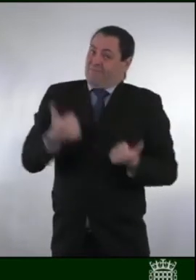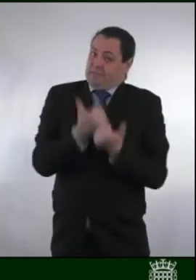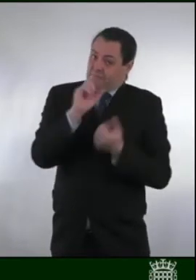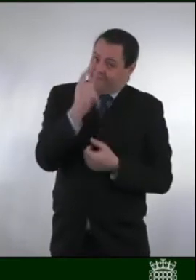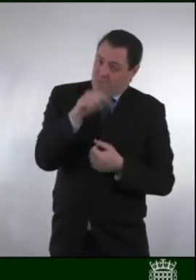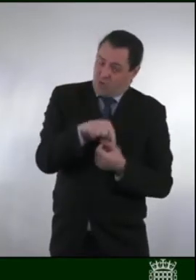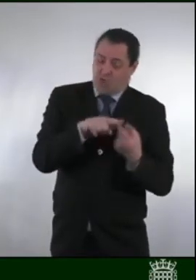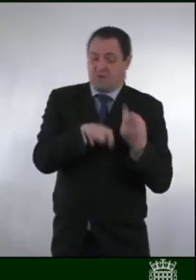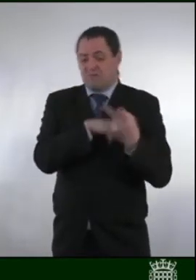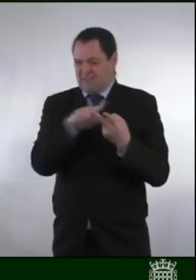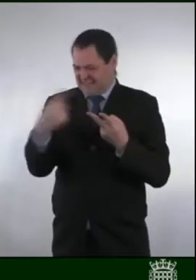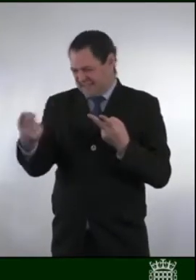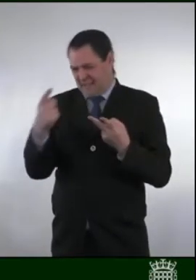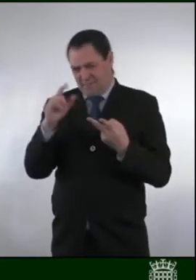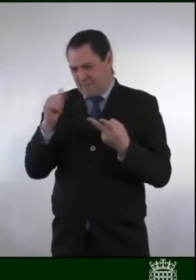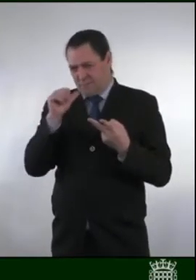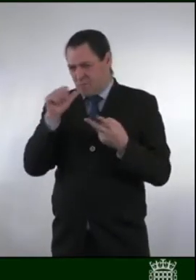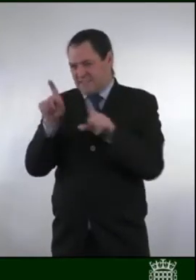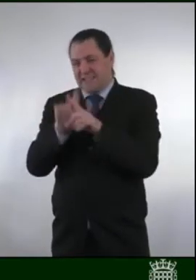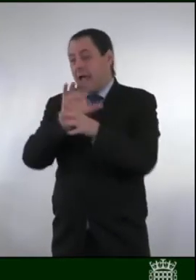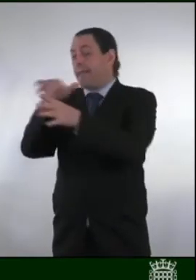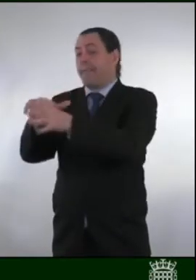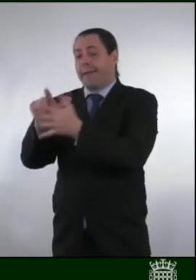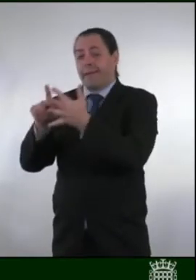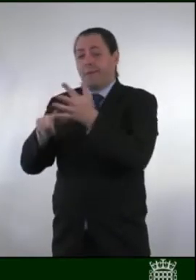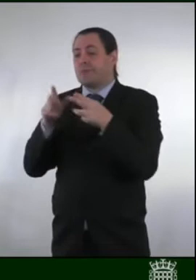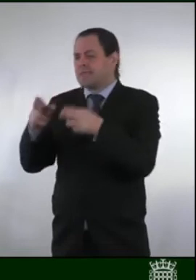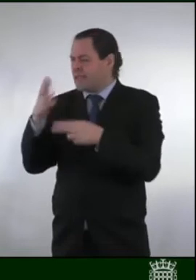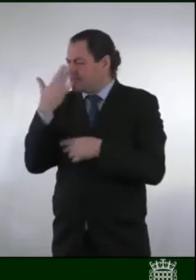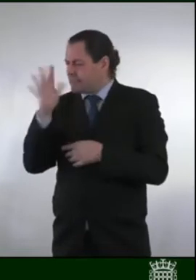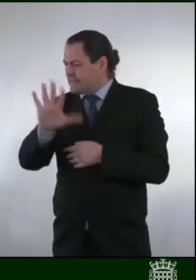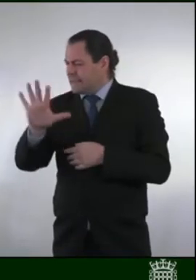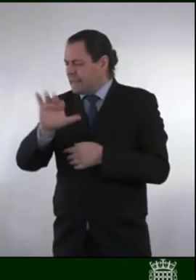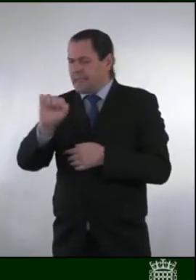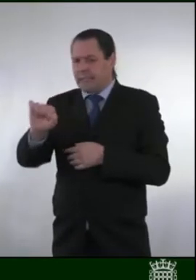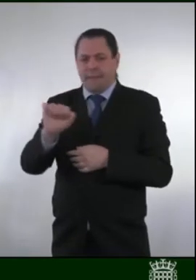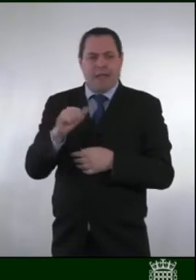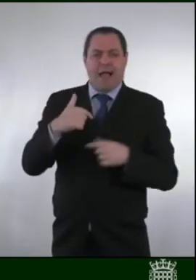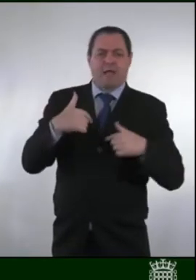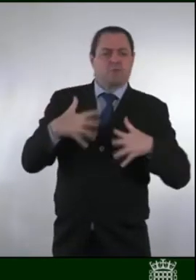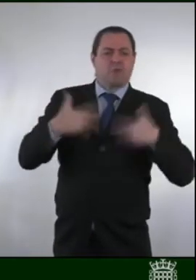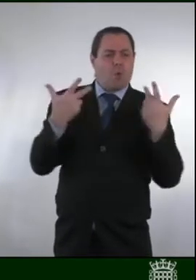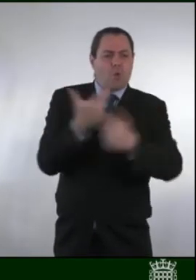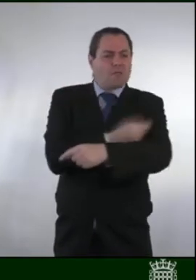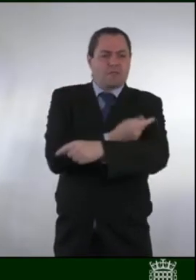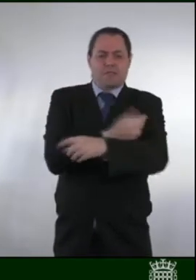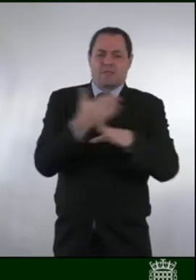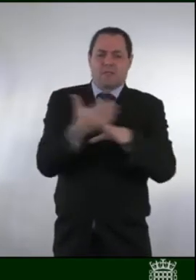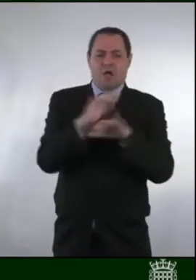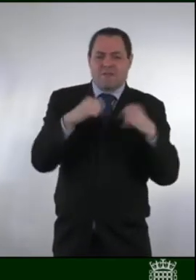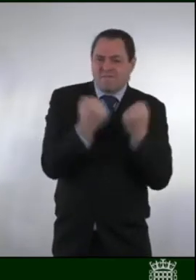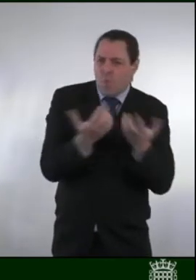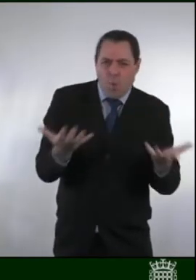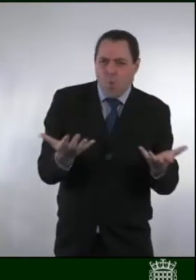and whereas he would have joined the EU scheme, if I seem to remember, he attacked the vaccine task force, which secured